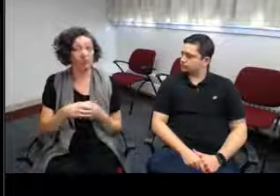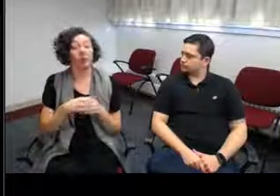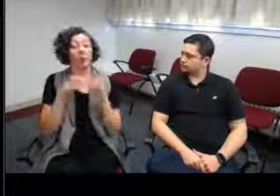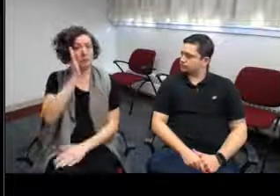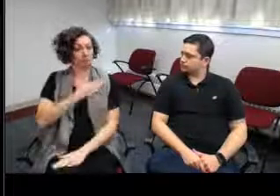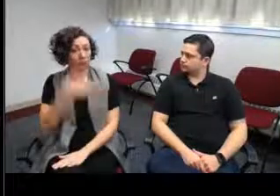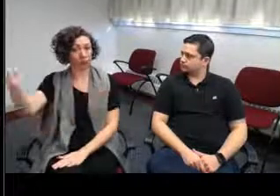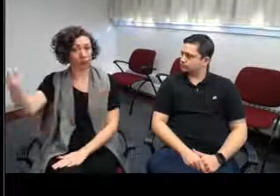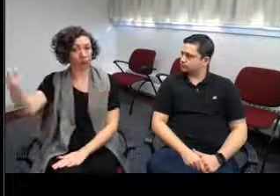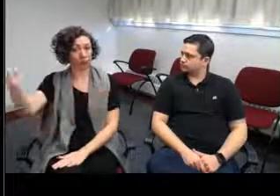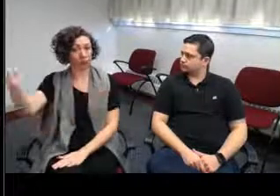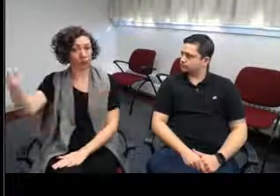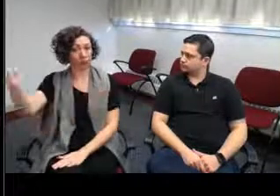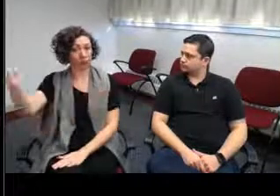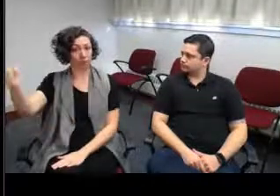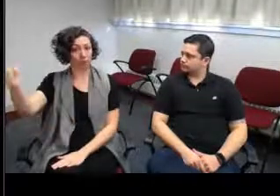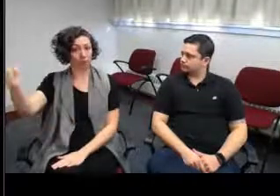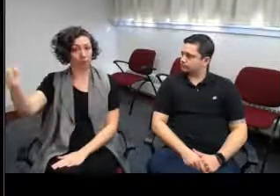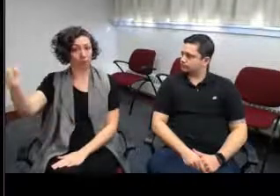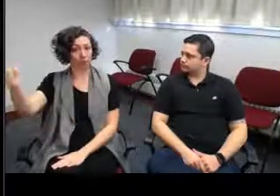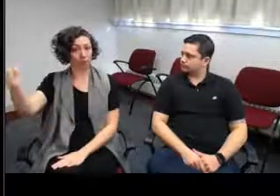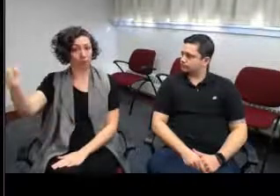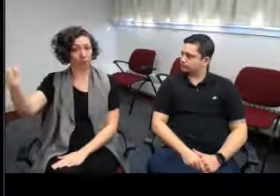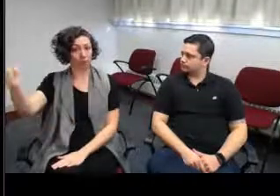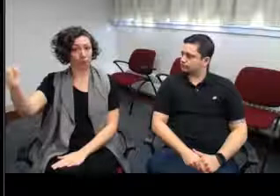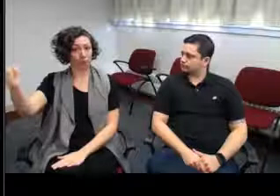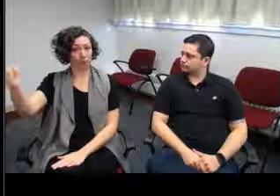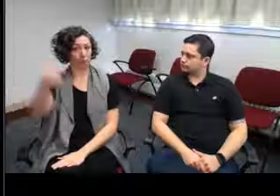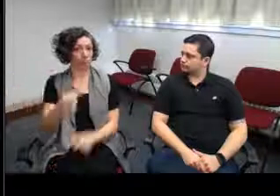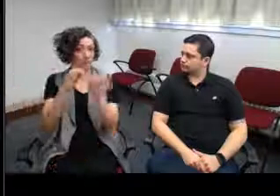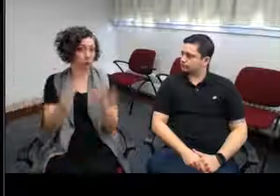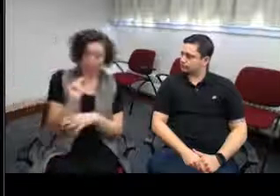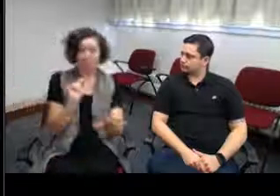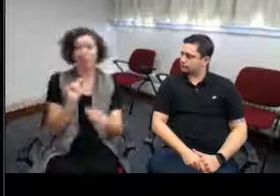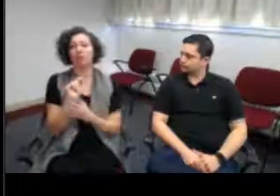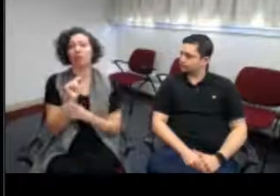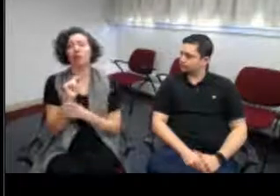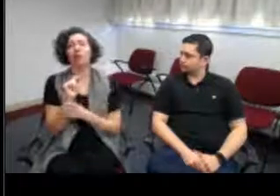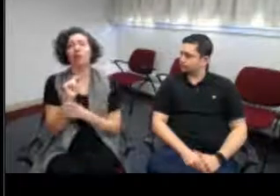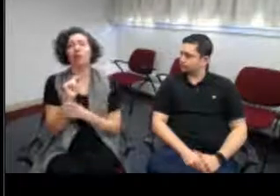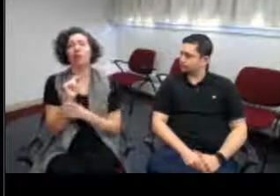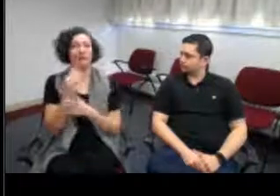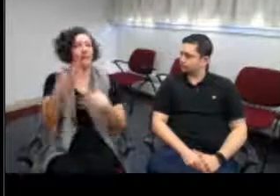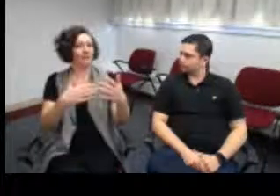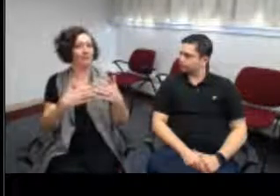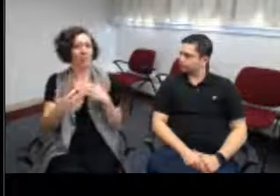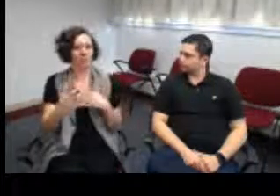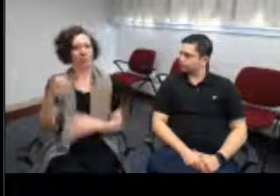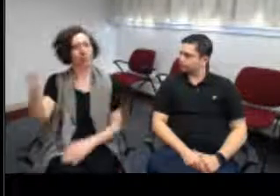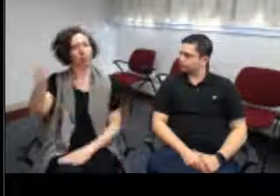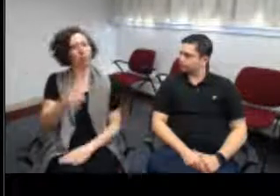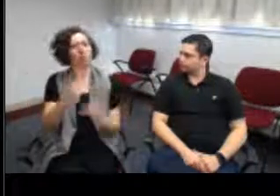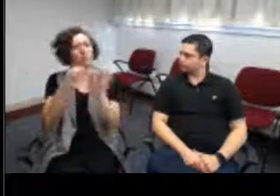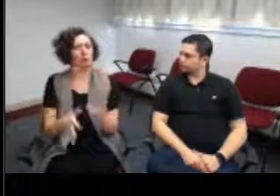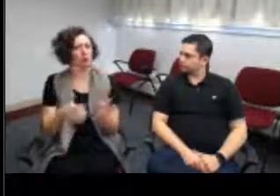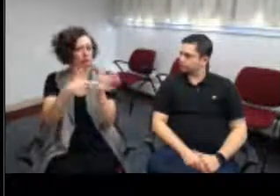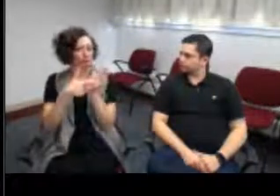therapist, and it's up to that therapist if they're willing to bring in a qualified interpreter.